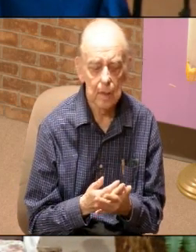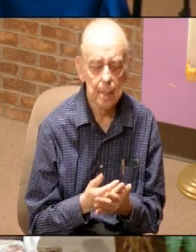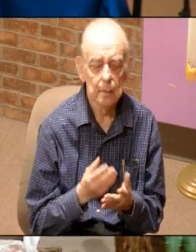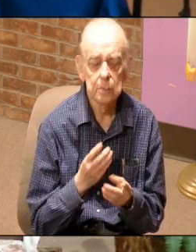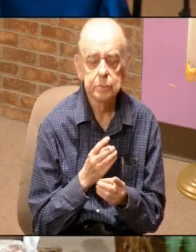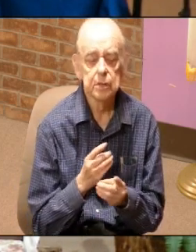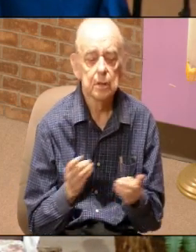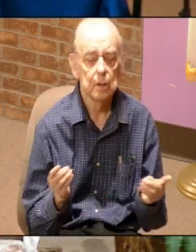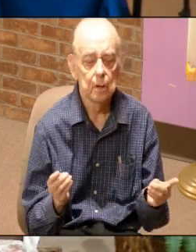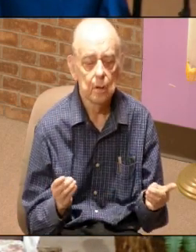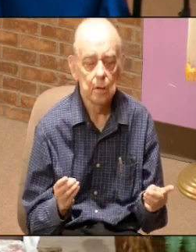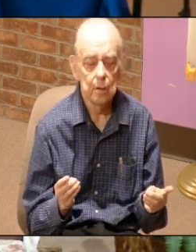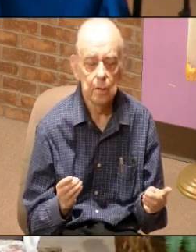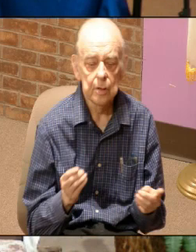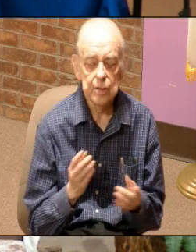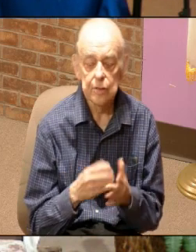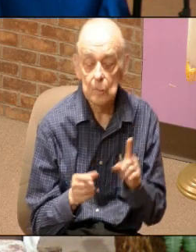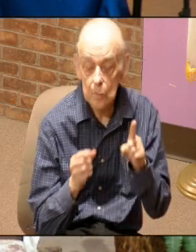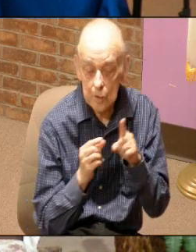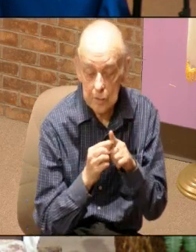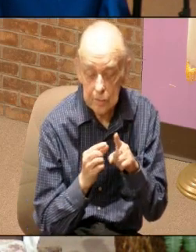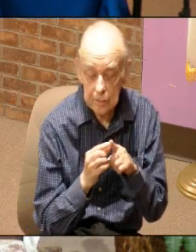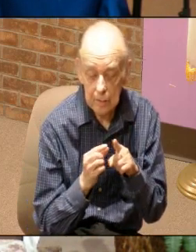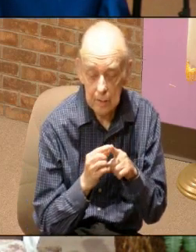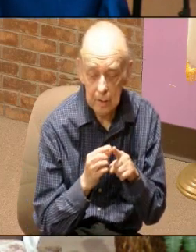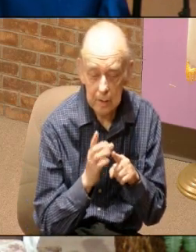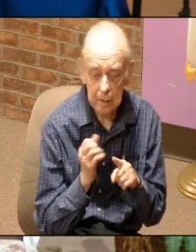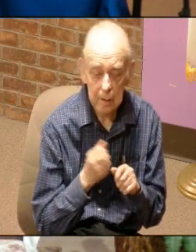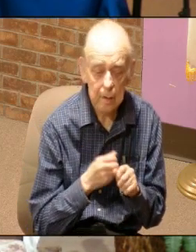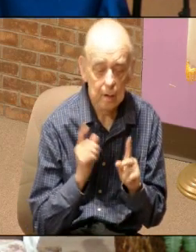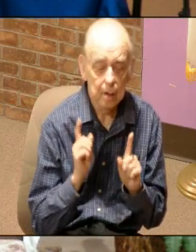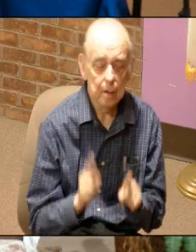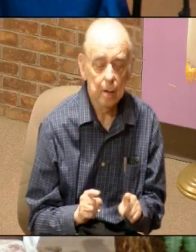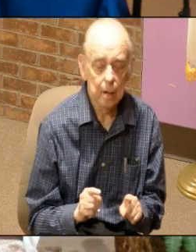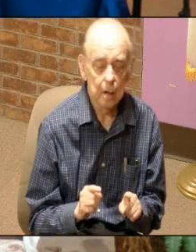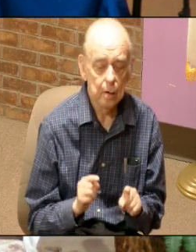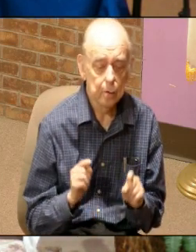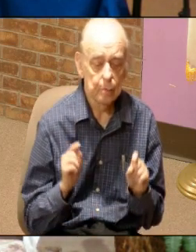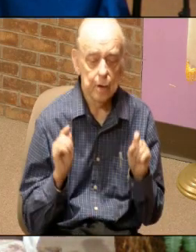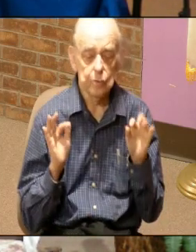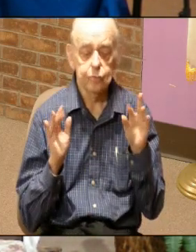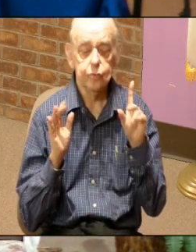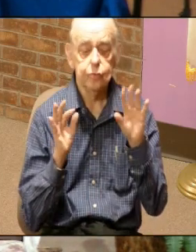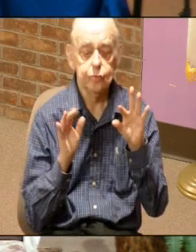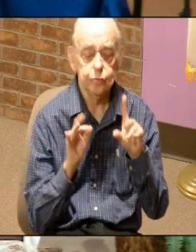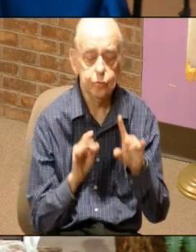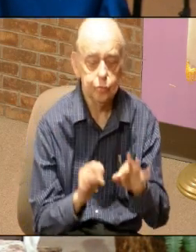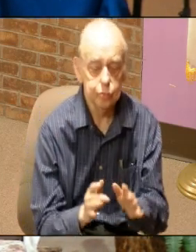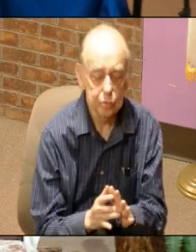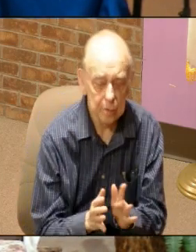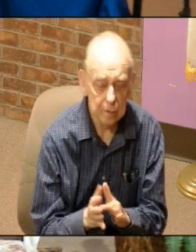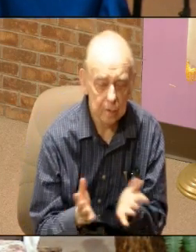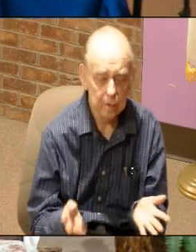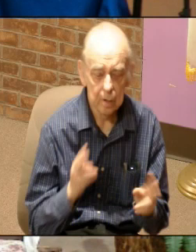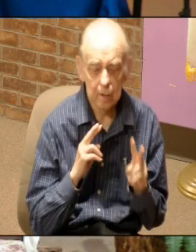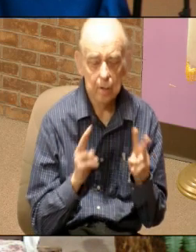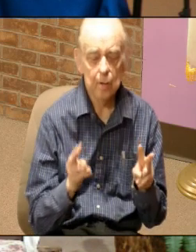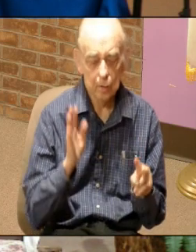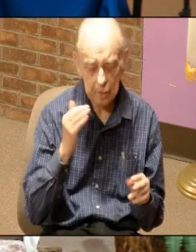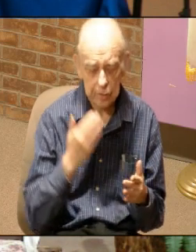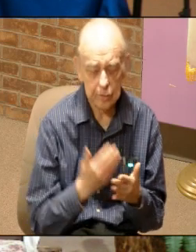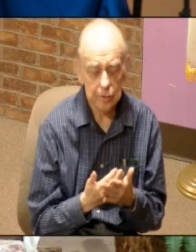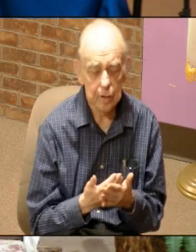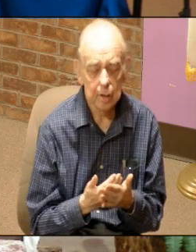deliver some words and everybody just flocking to him. Or watching your